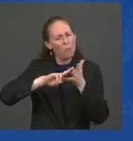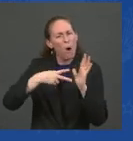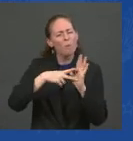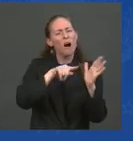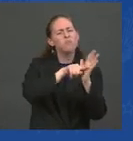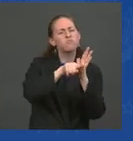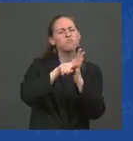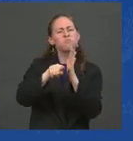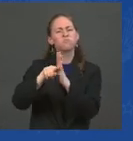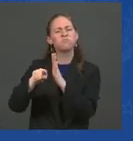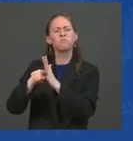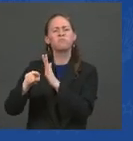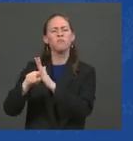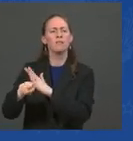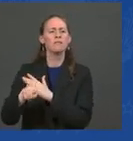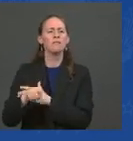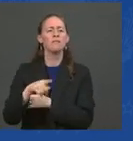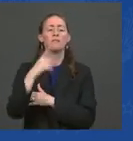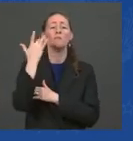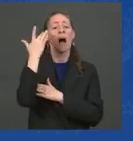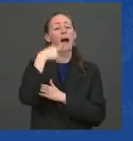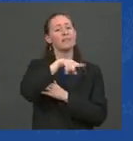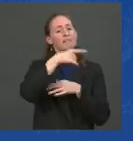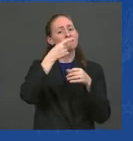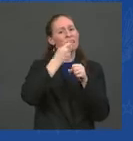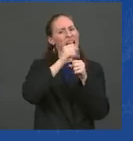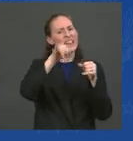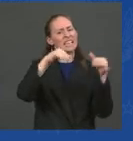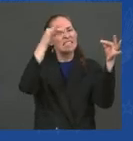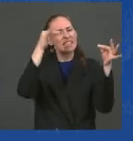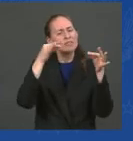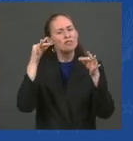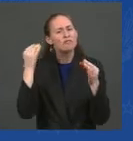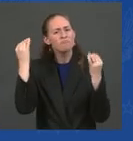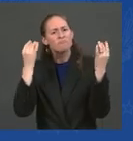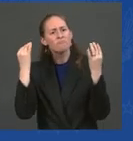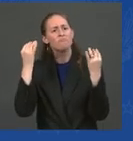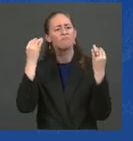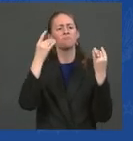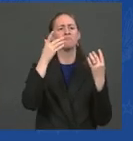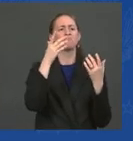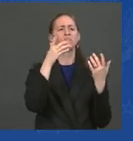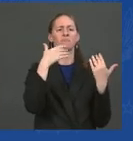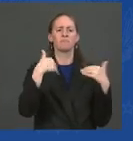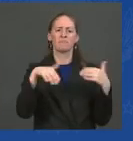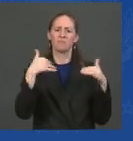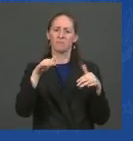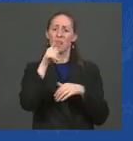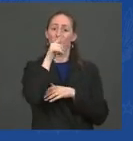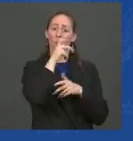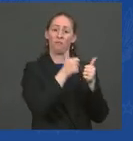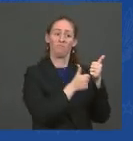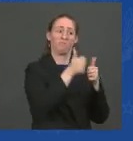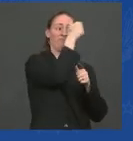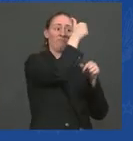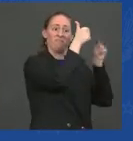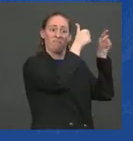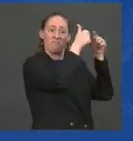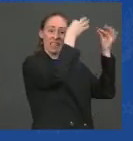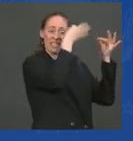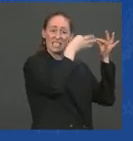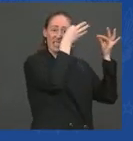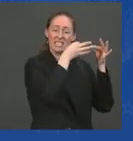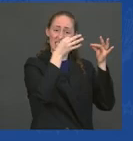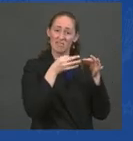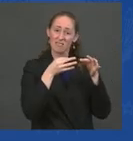result of choices made by individual human beings and world leaders. And sadly, when we look